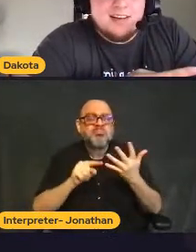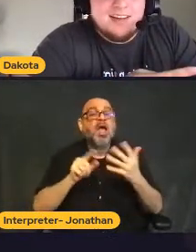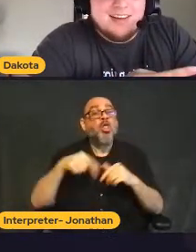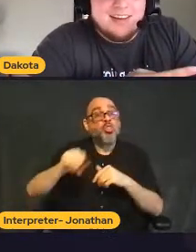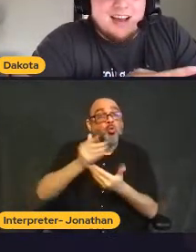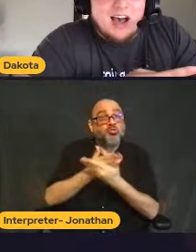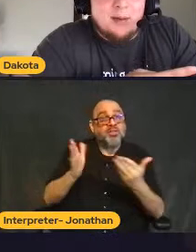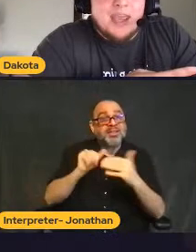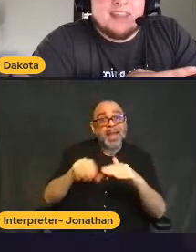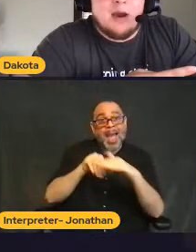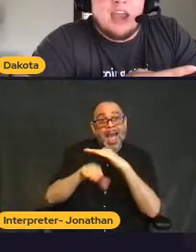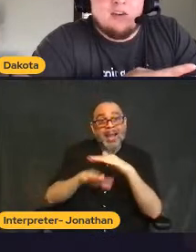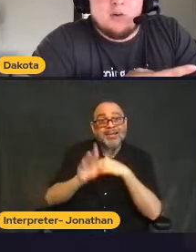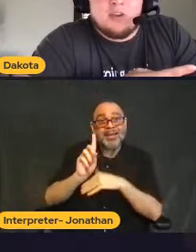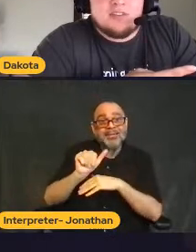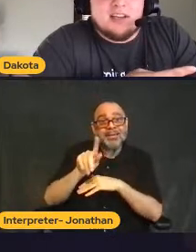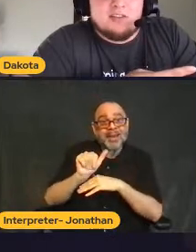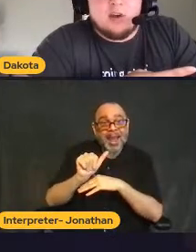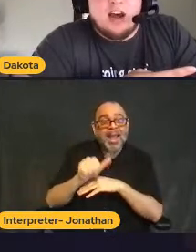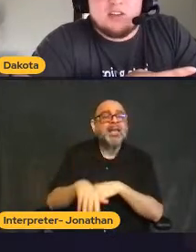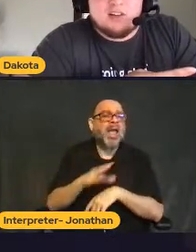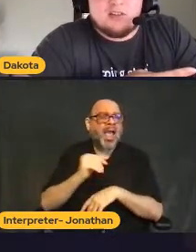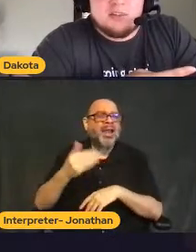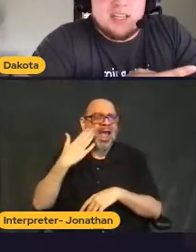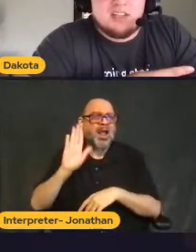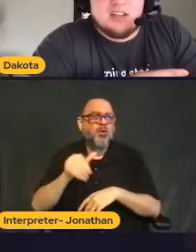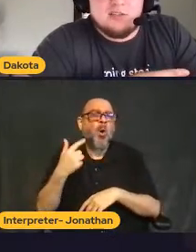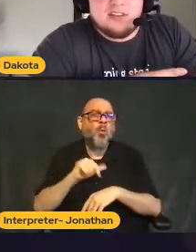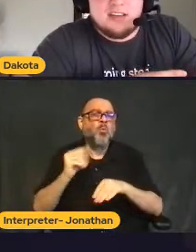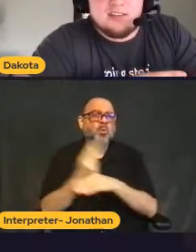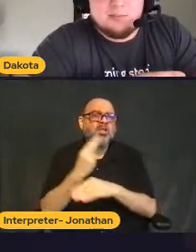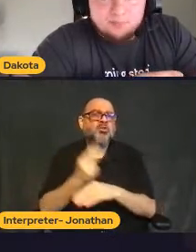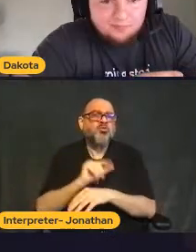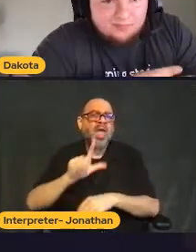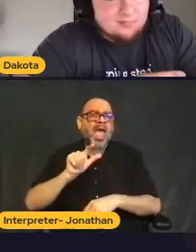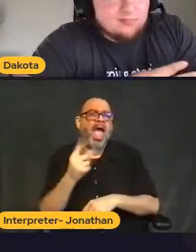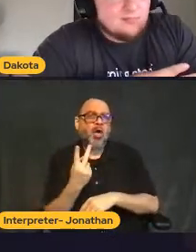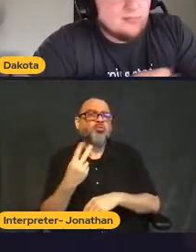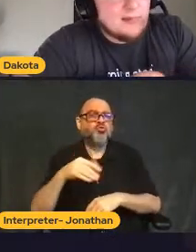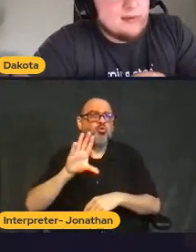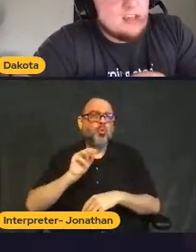data, and that I know that we use the L2 constructs to instantiate those things.